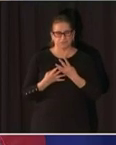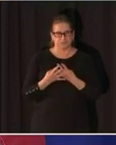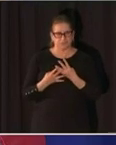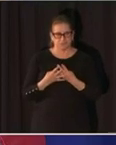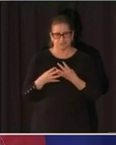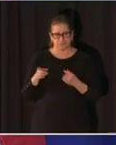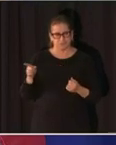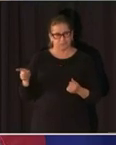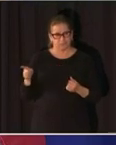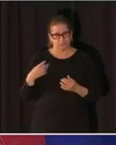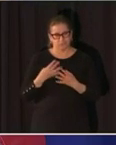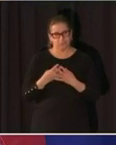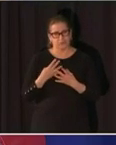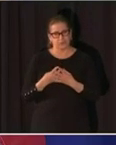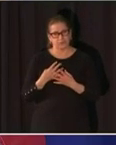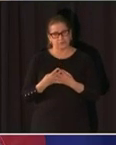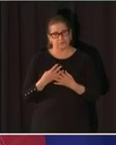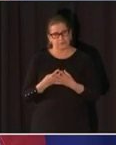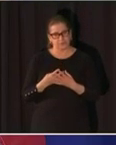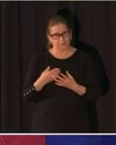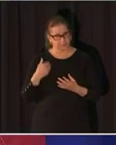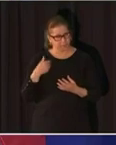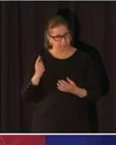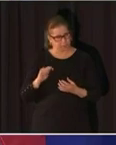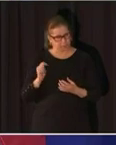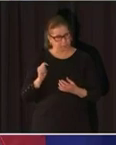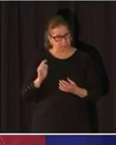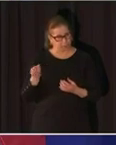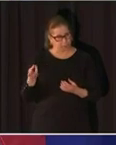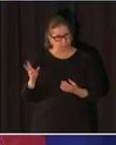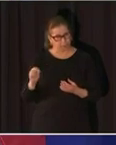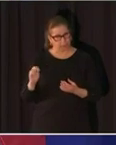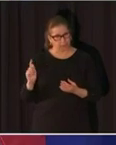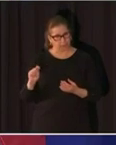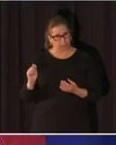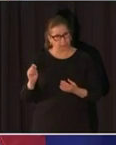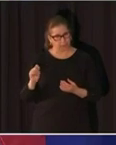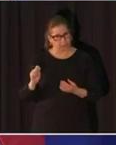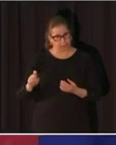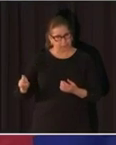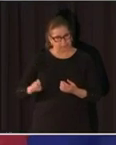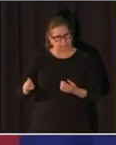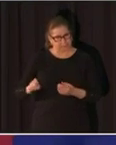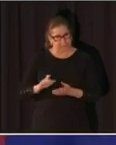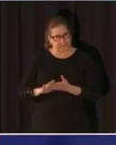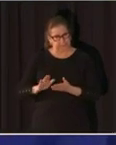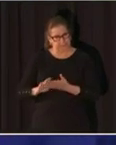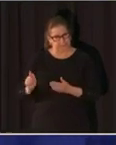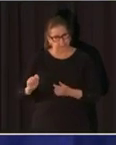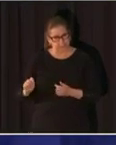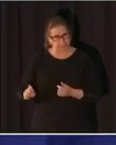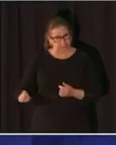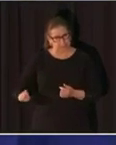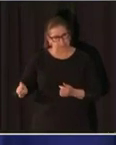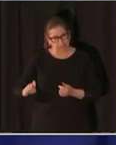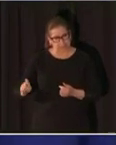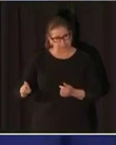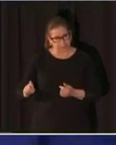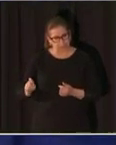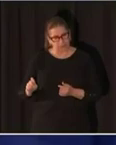often are those bathrooms being disinfected? Kevin? That's correct. At the DC jail,